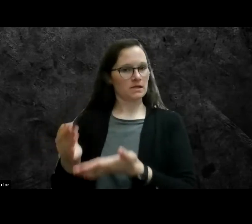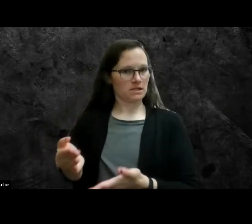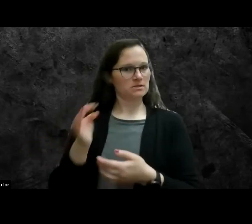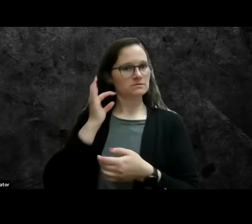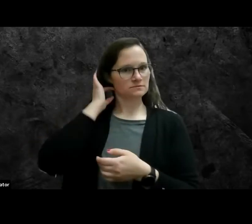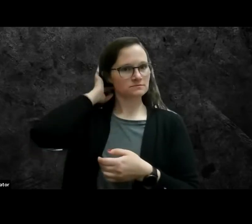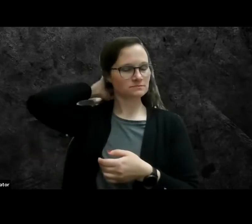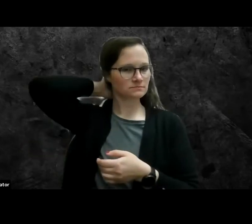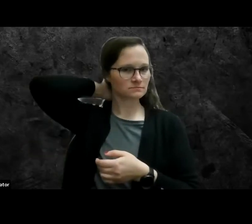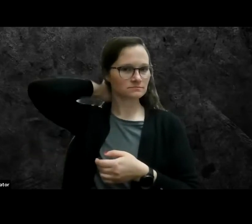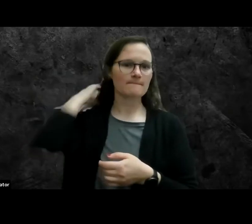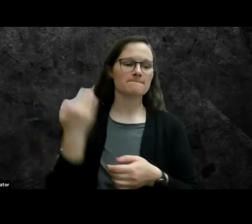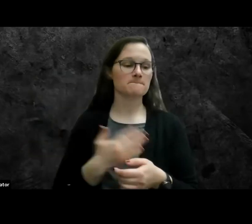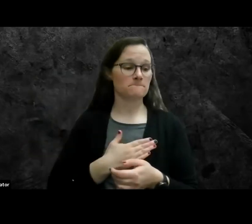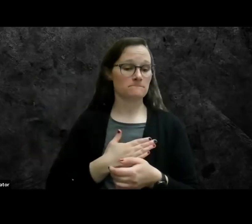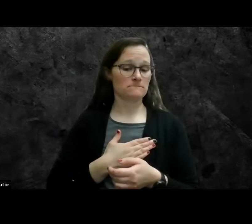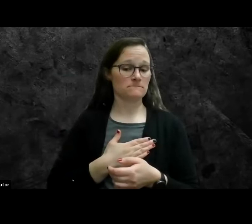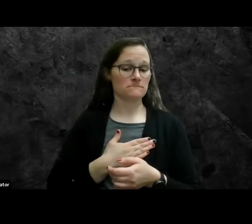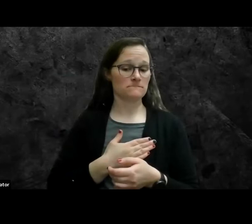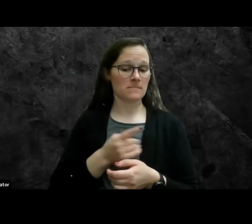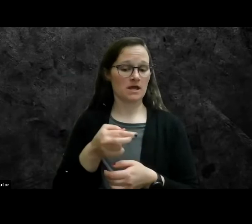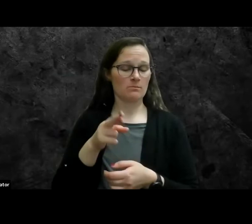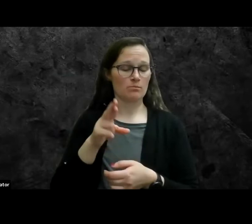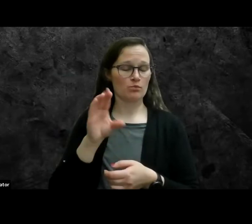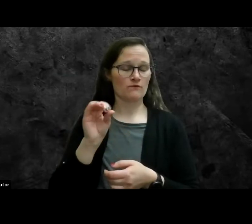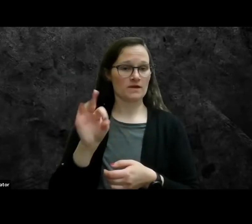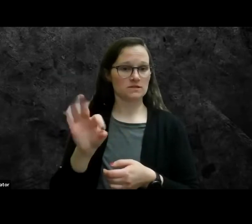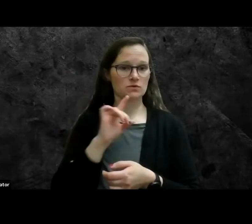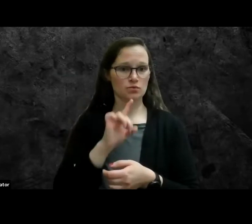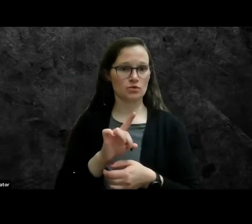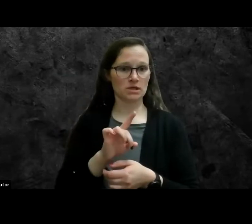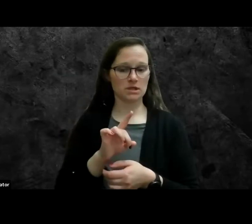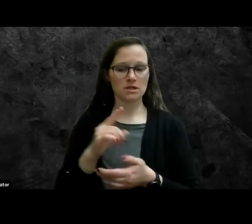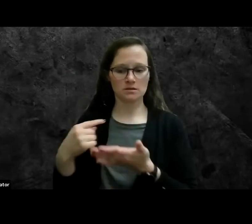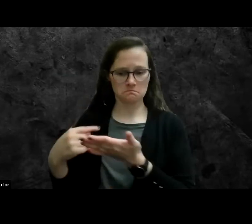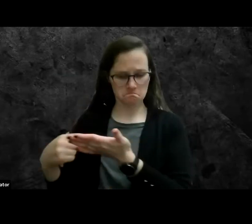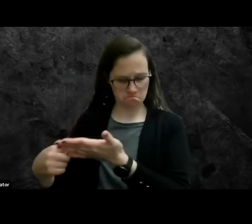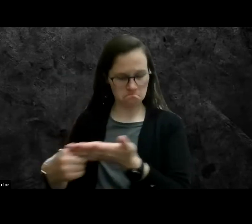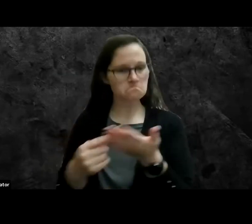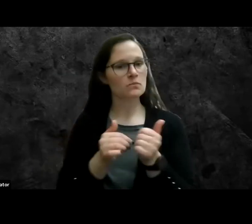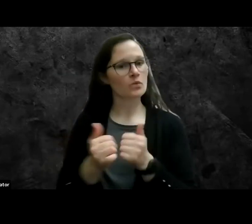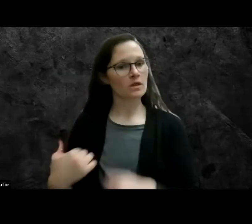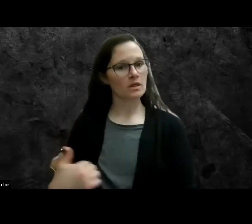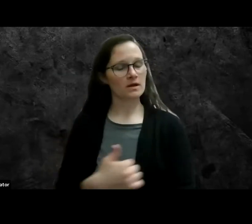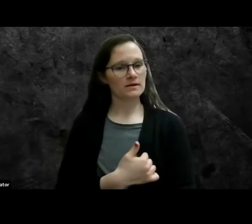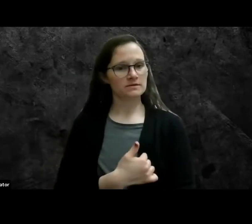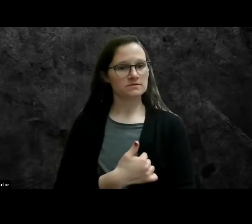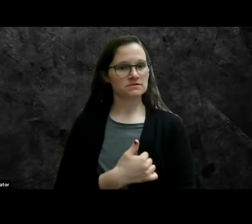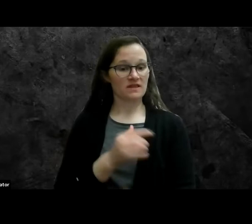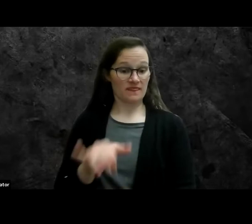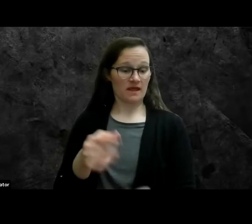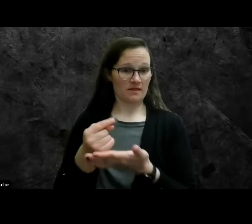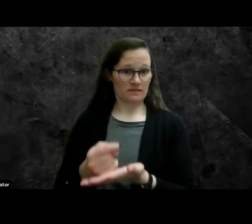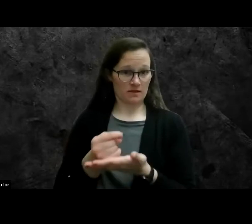class with us. And had I not made that therapist at NMSU Counseling Center was with me through graduation with